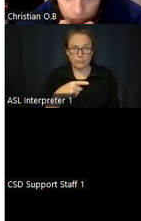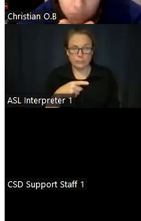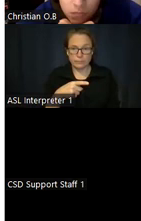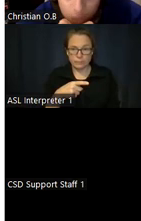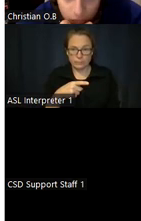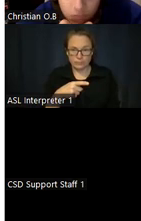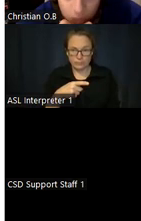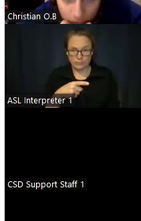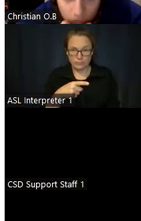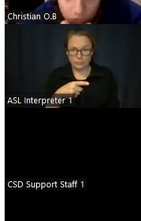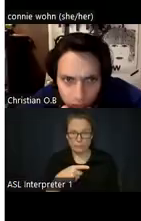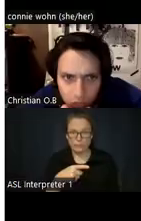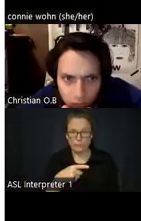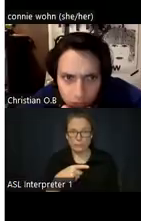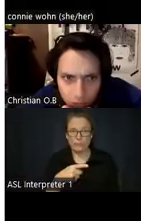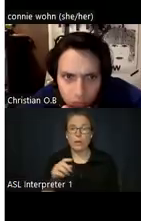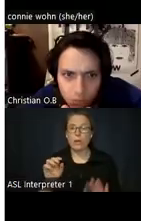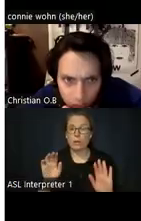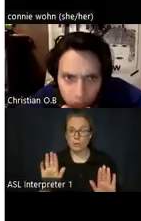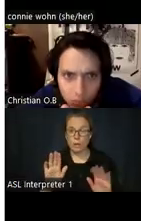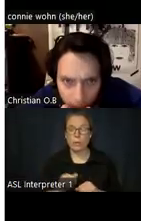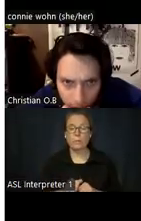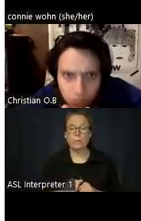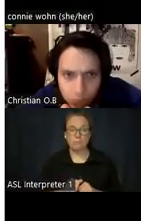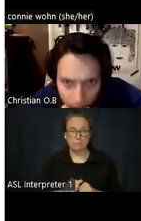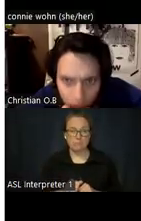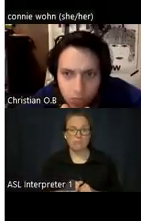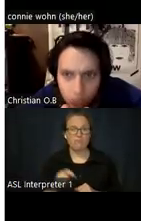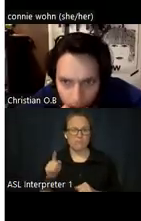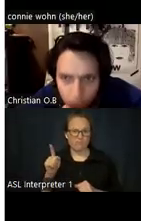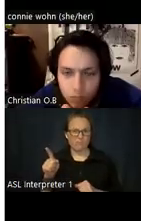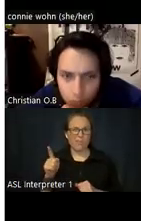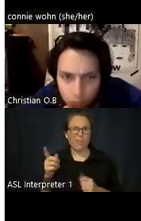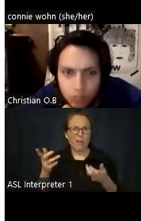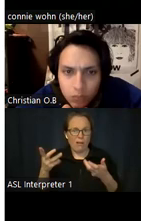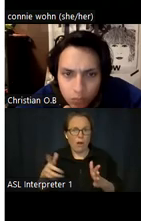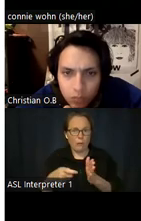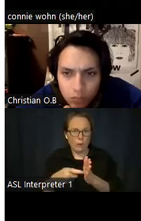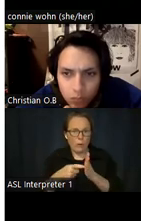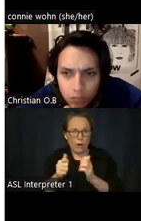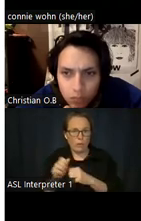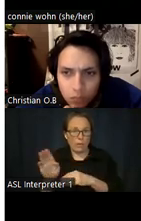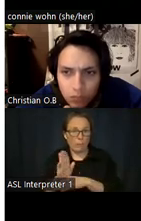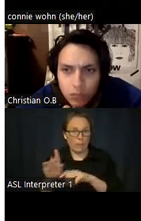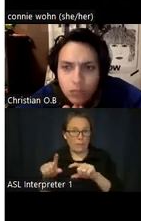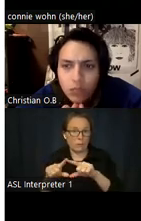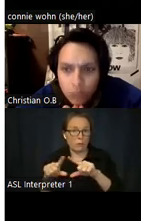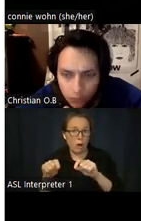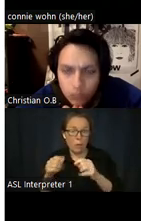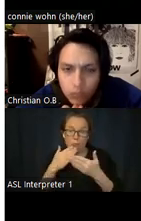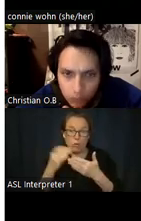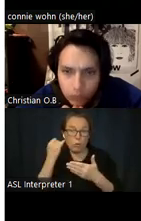file complaints. So just so you know, that's already required, that thing about the business cards, but I thought it might be a good idea to mention it